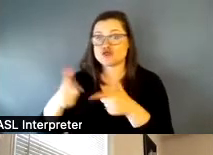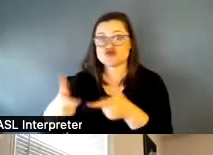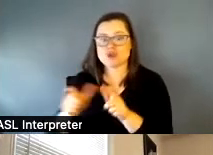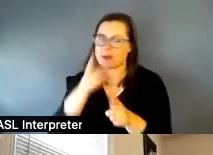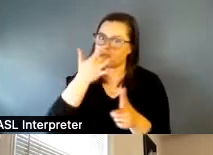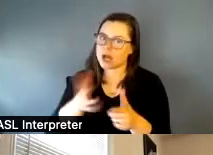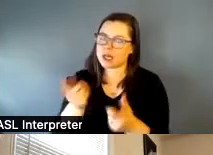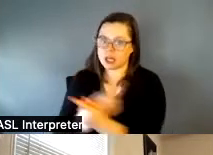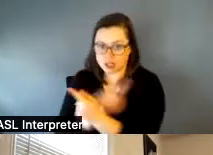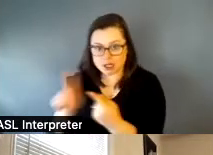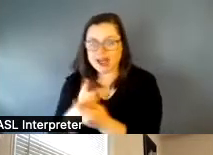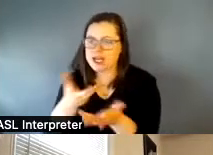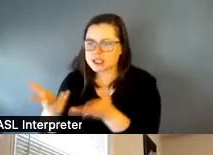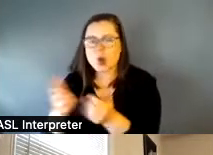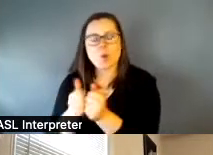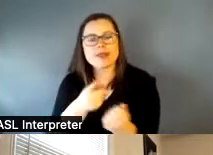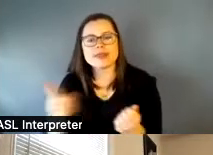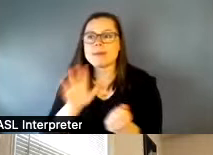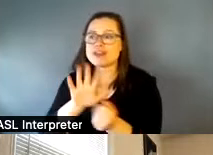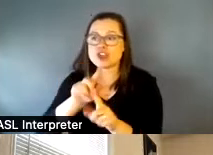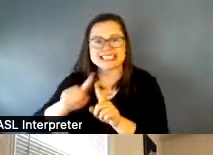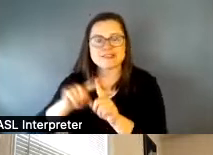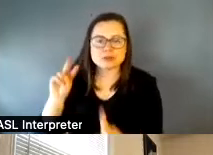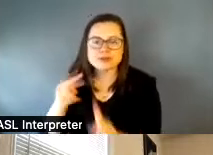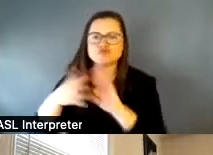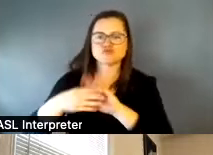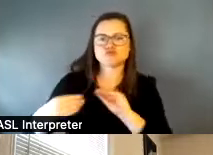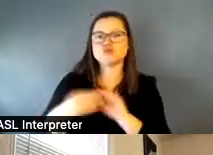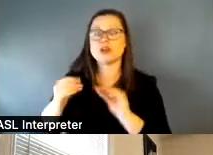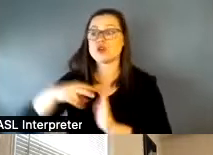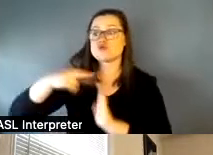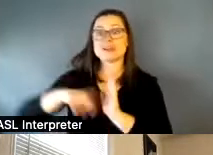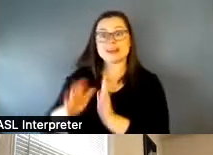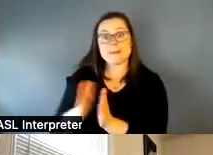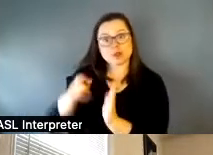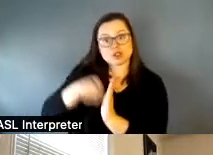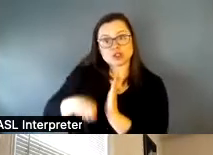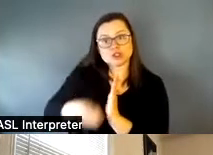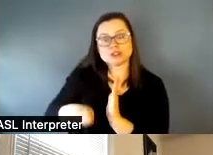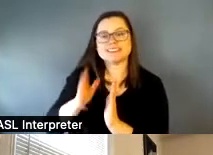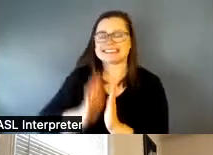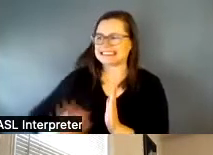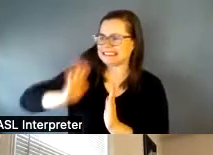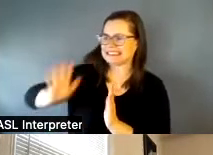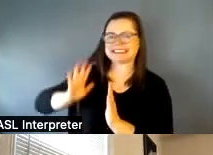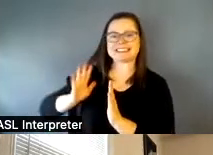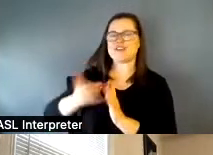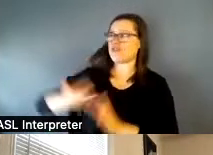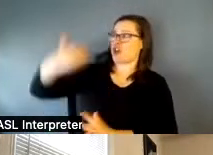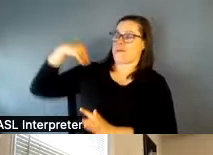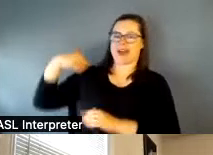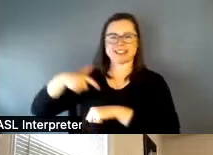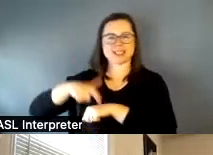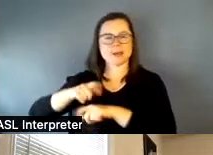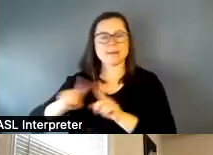perspectives and read some other books that went further back in time. But I kind of noticed